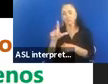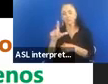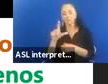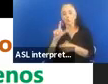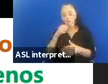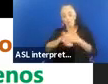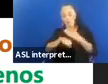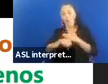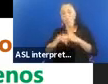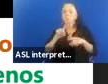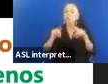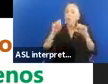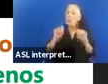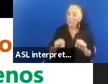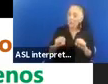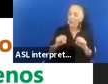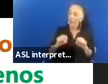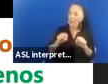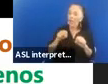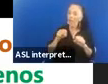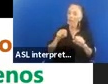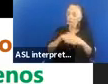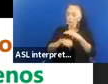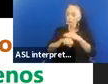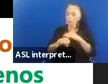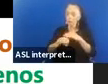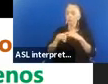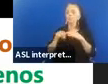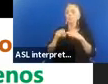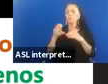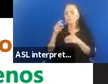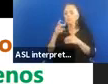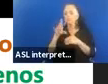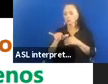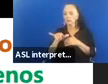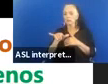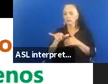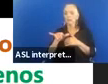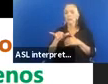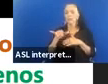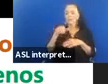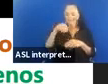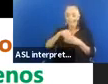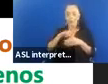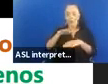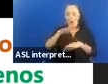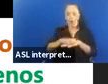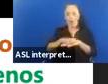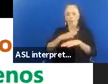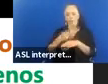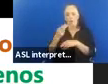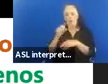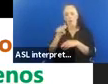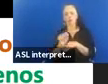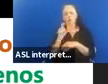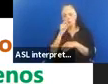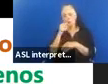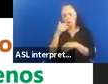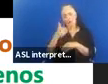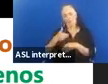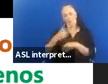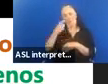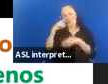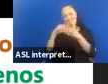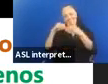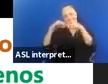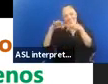can reproduce sexually in or on my host. Who am I? Who do you think this